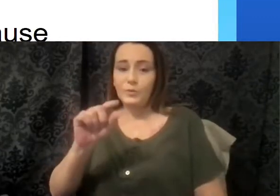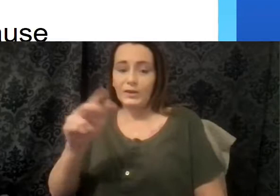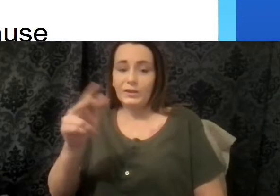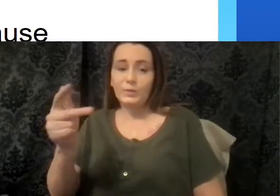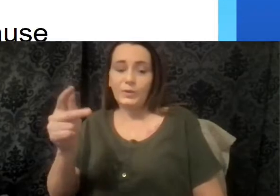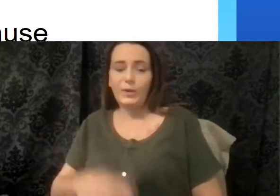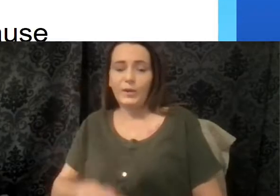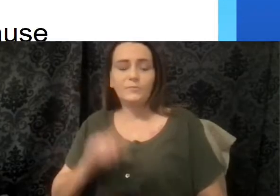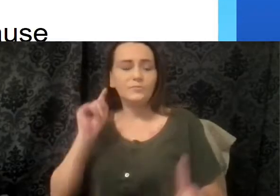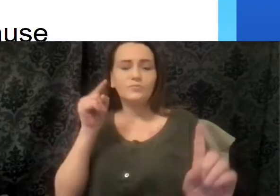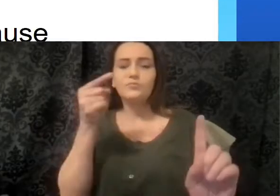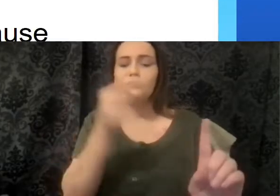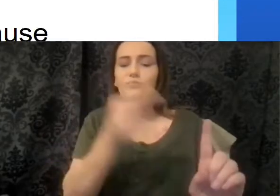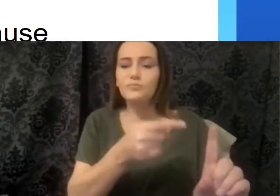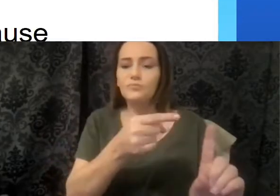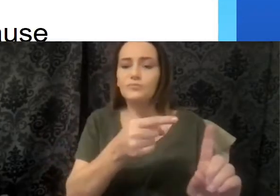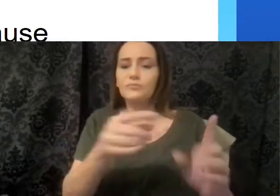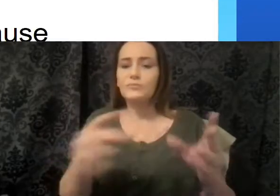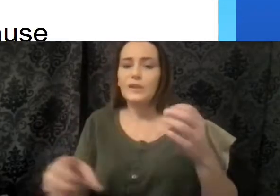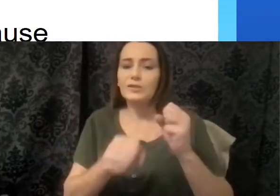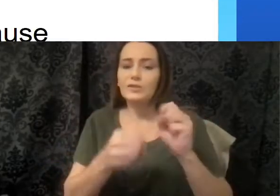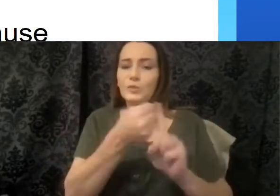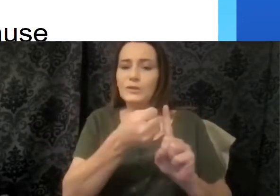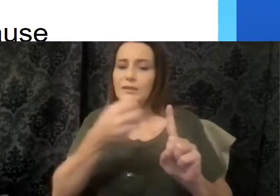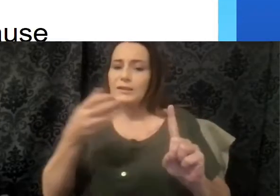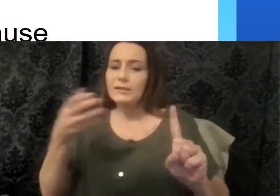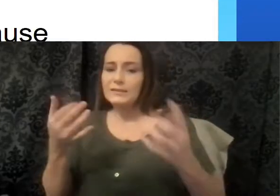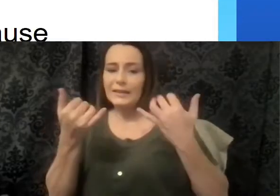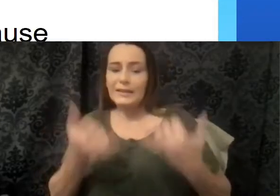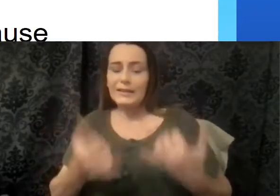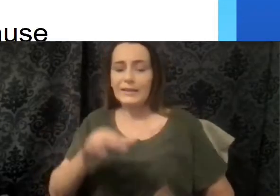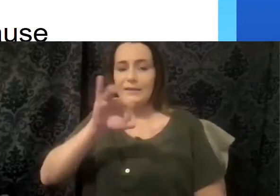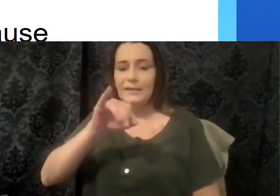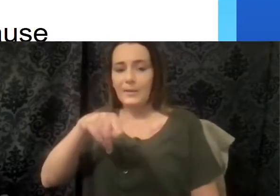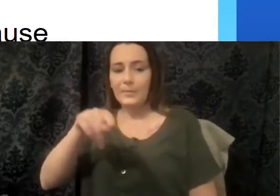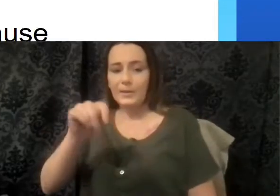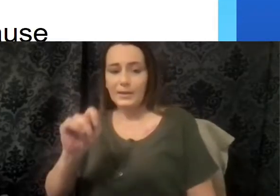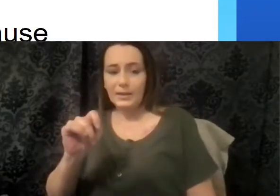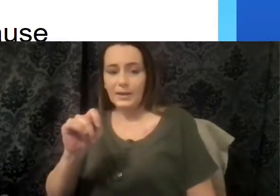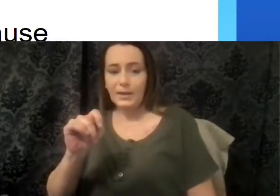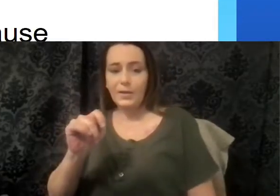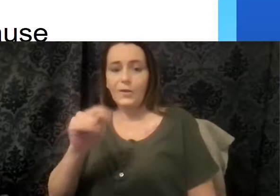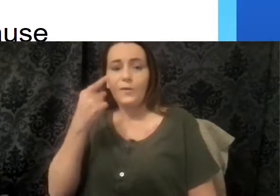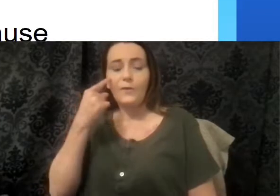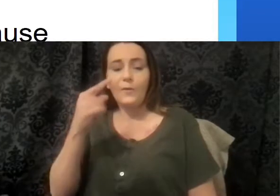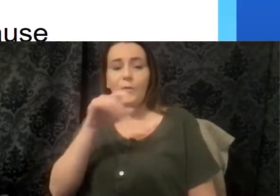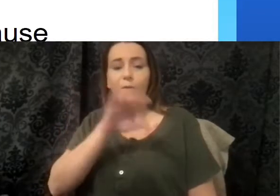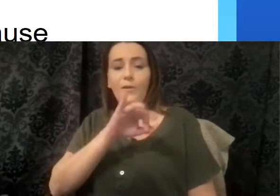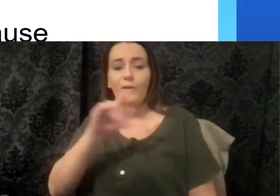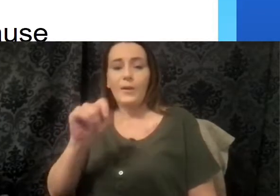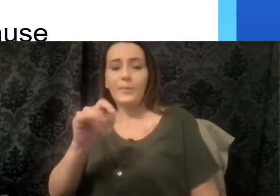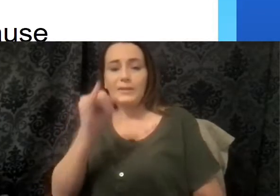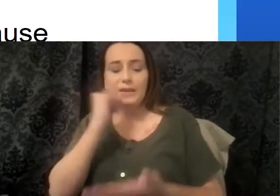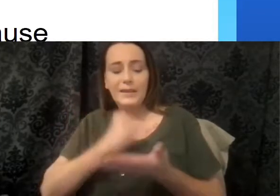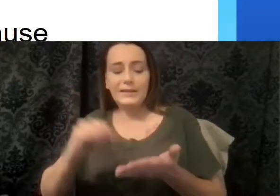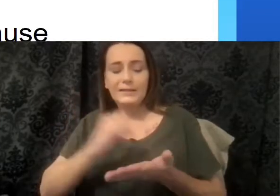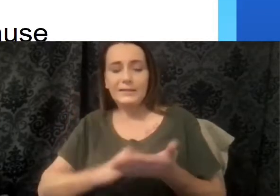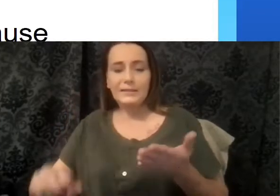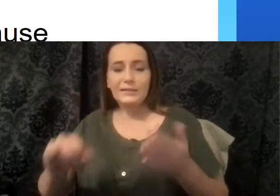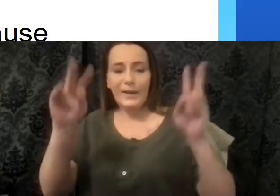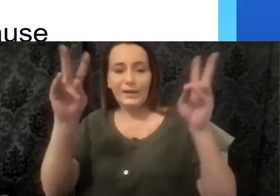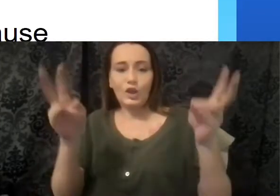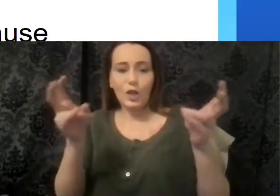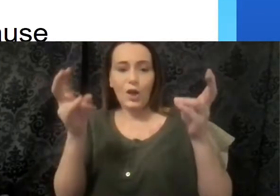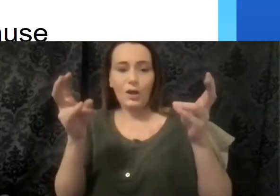to extend the existing FIPT moratorium on the FIPT inspection clause in